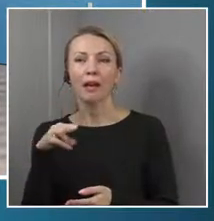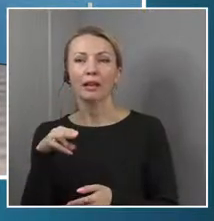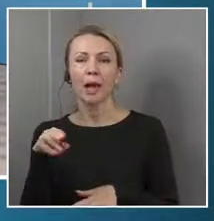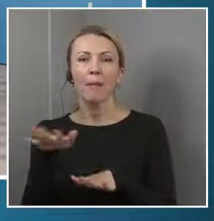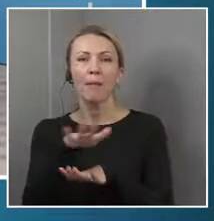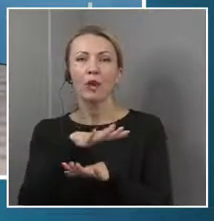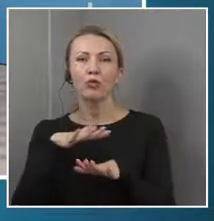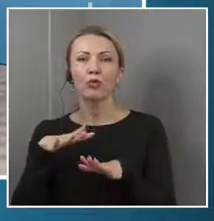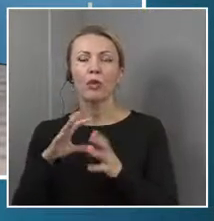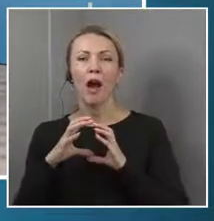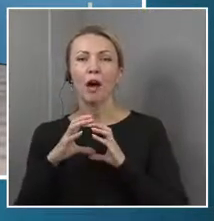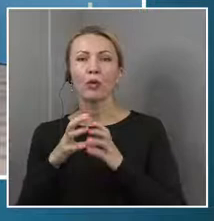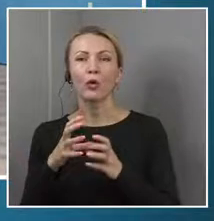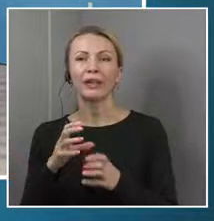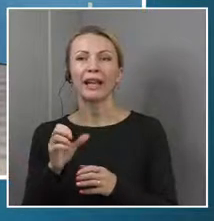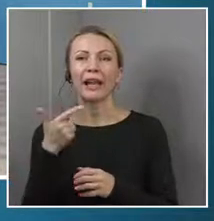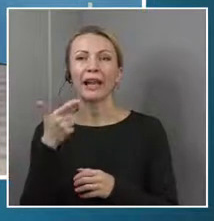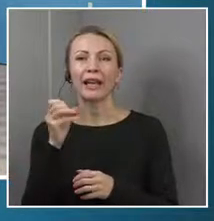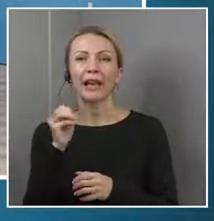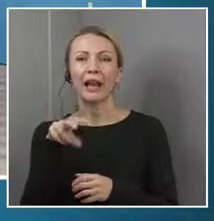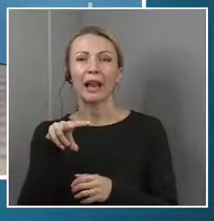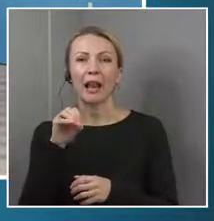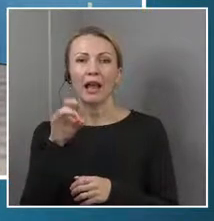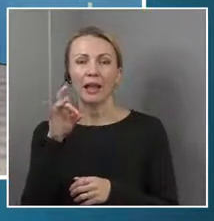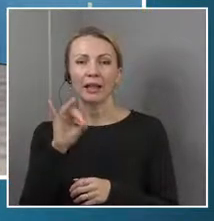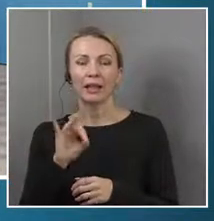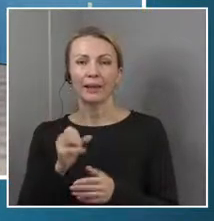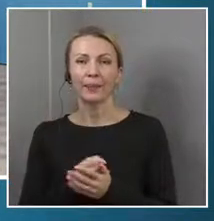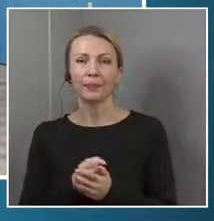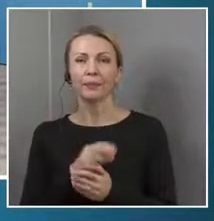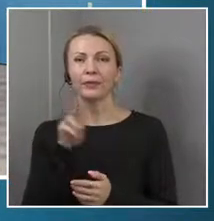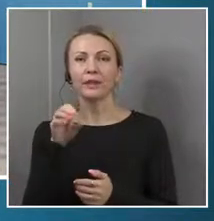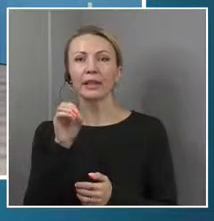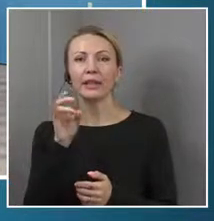founder of Altman's Gallery, Russia.